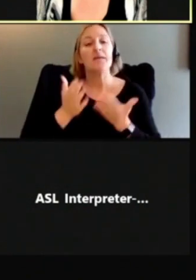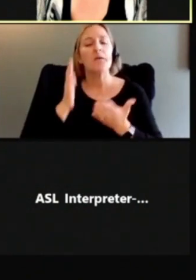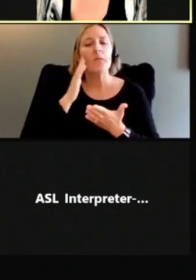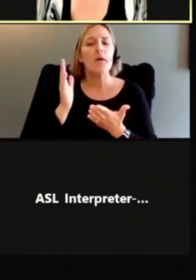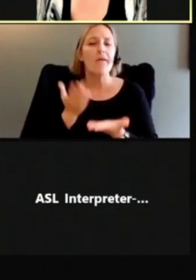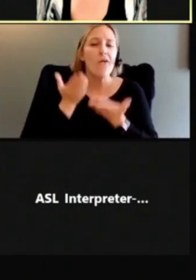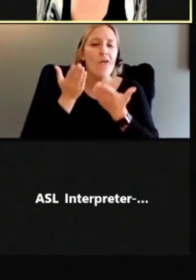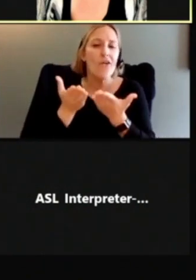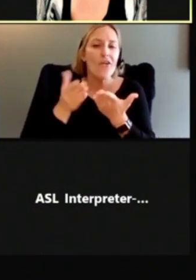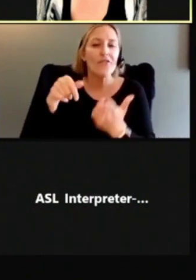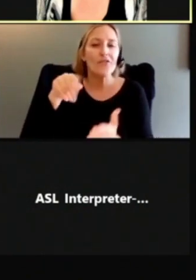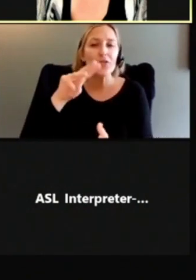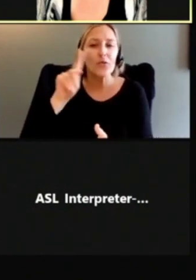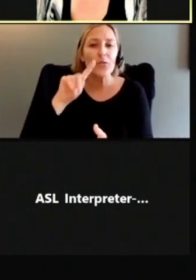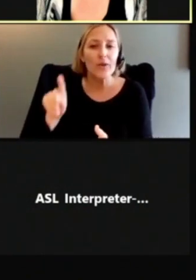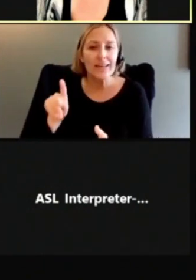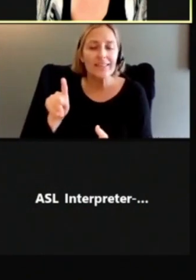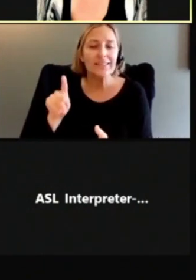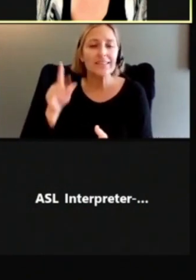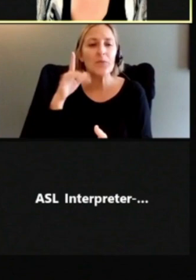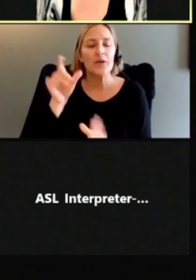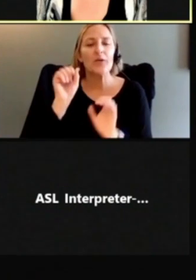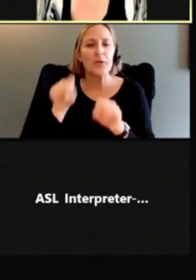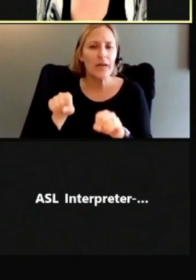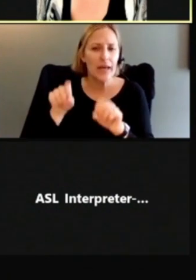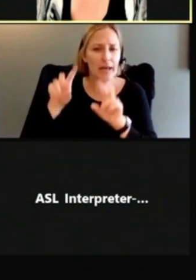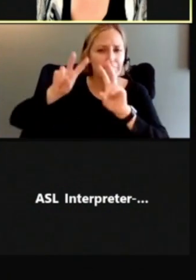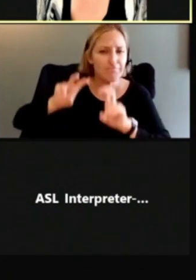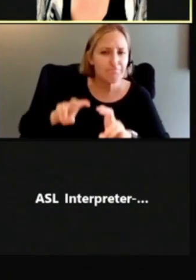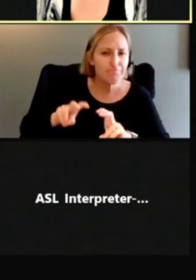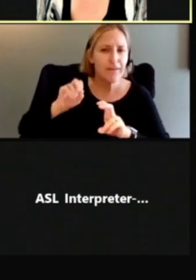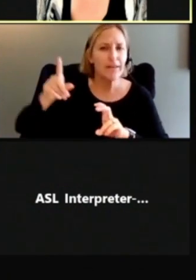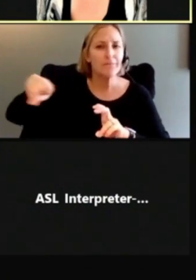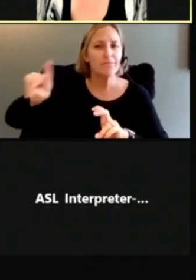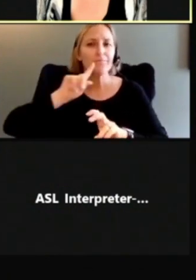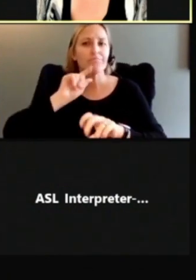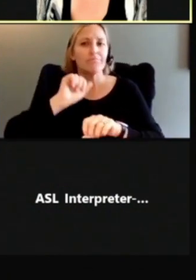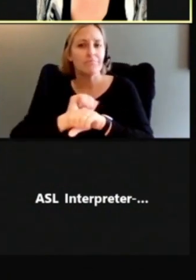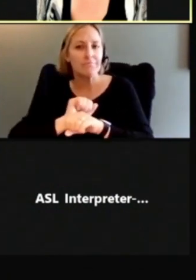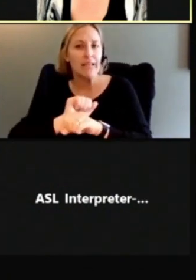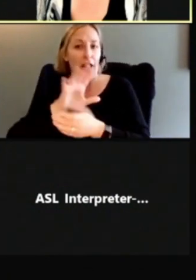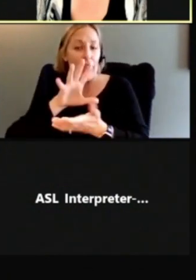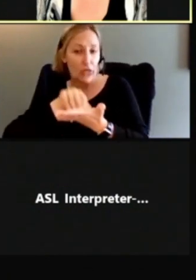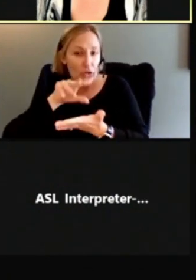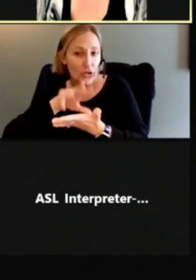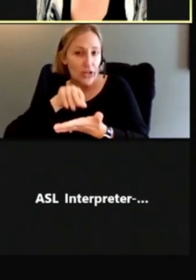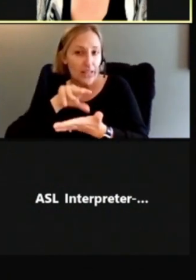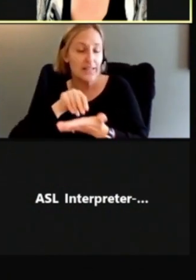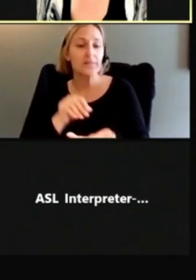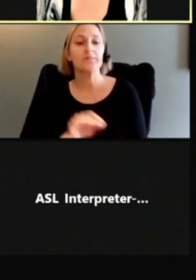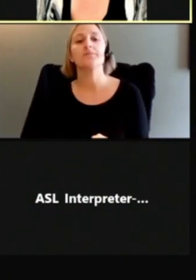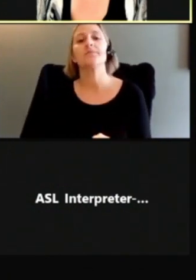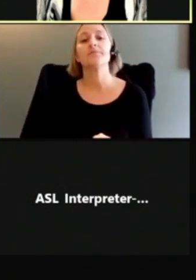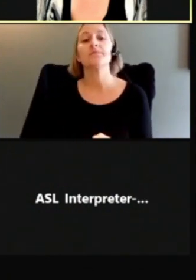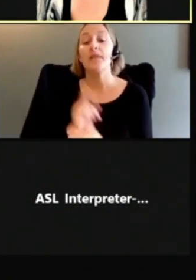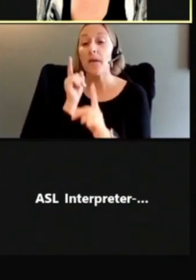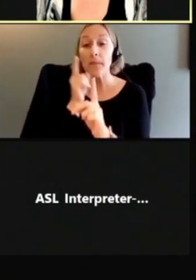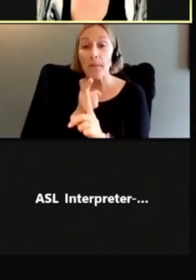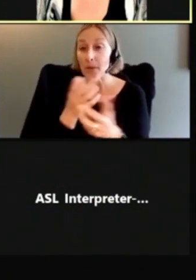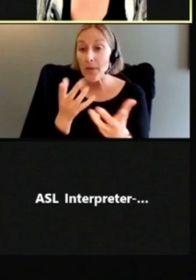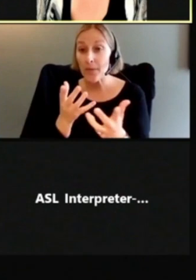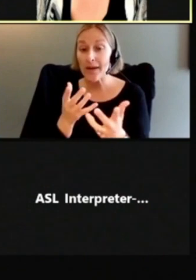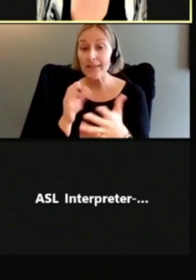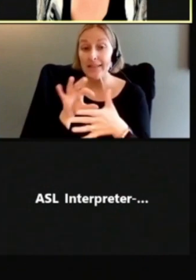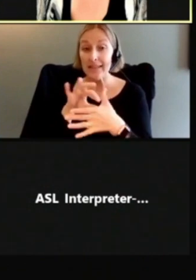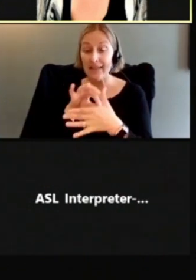so that you do have a way to assess the learning. But ultimately, the point is content